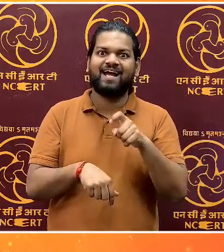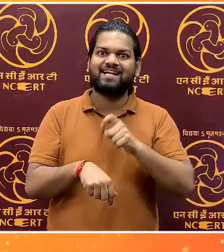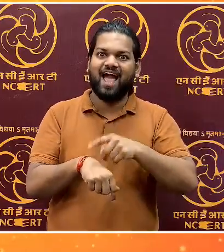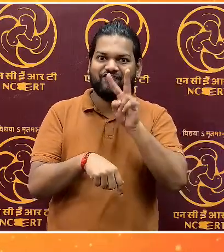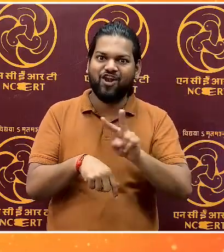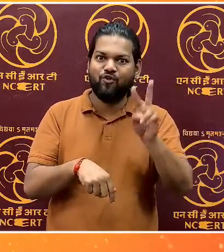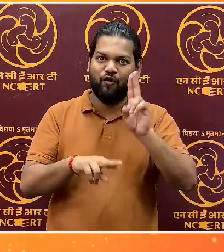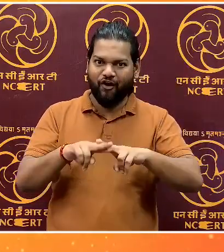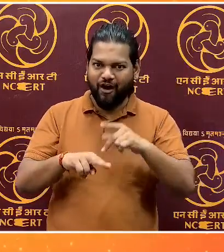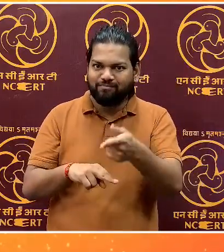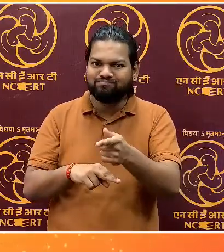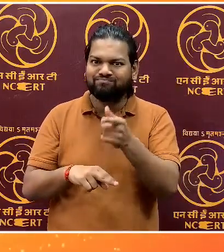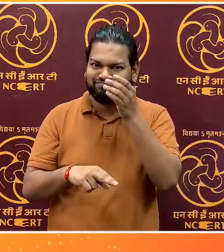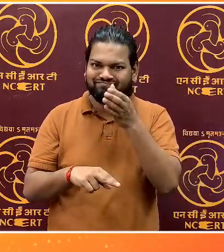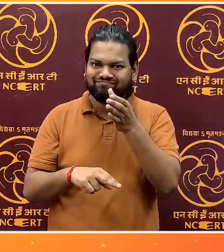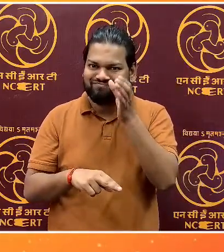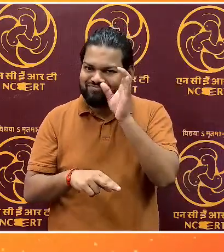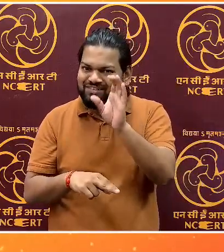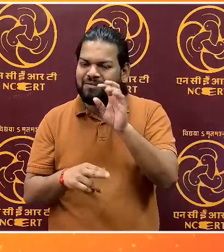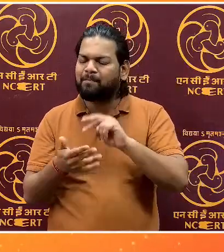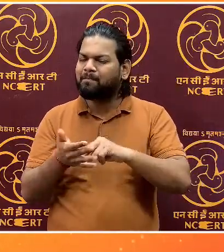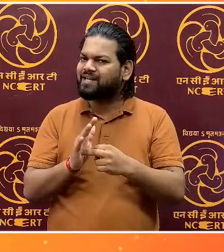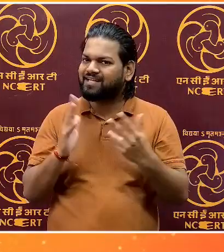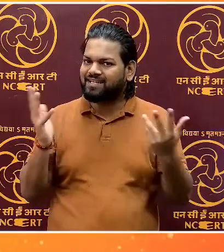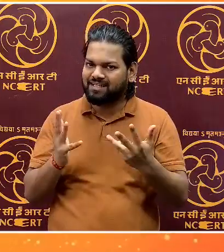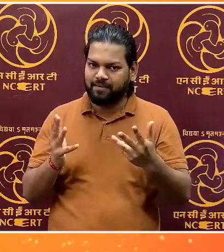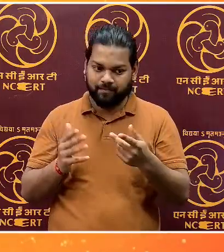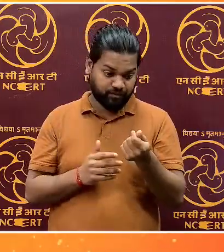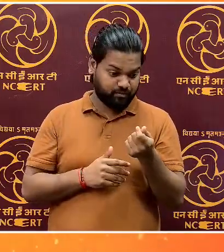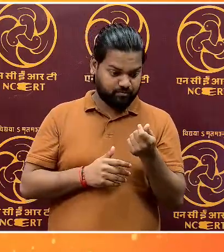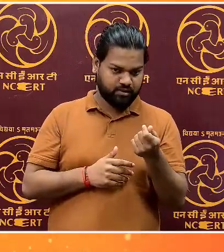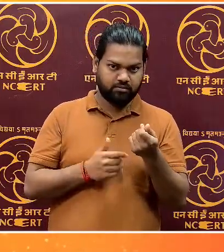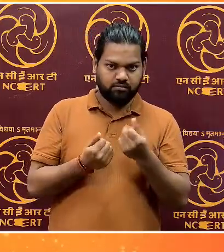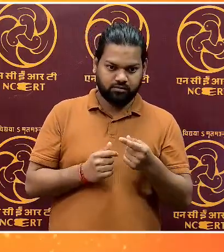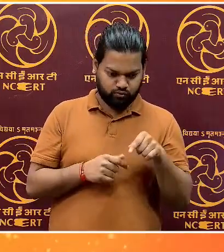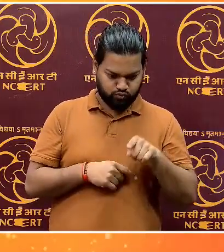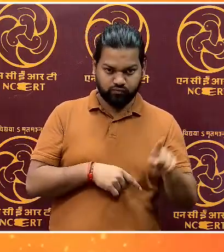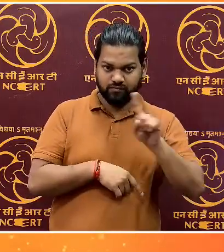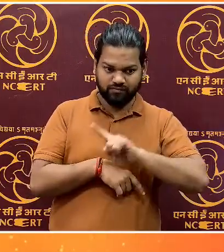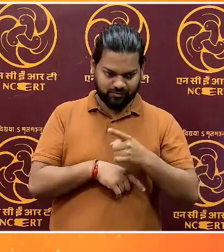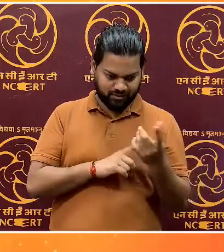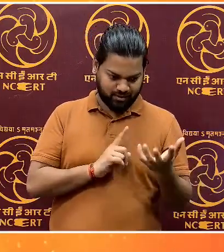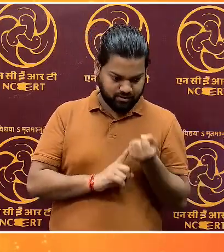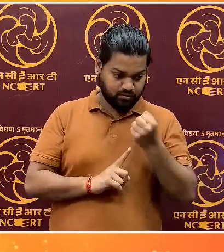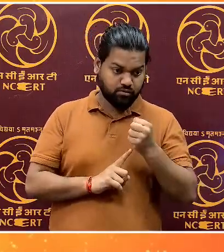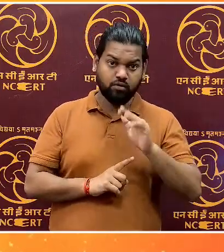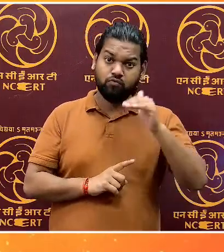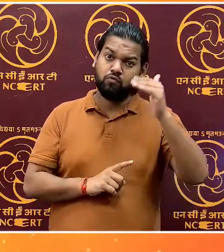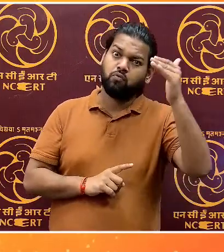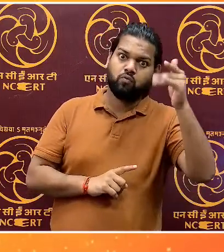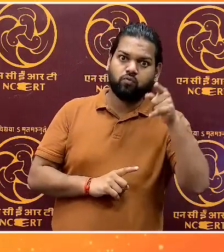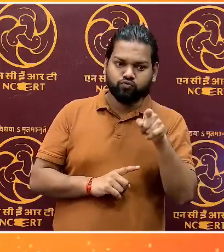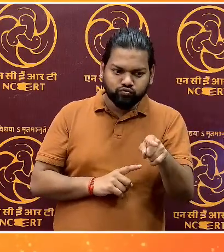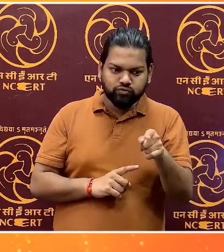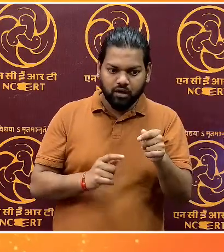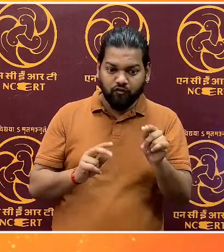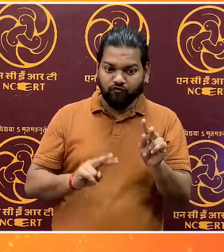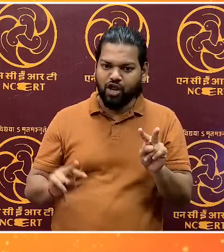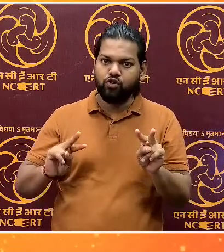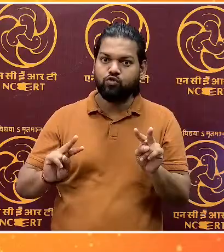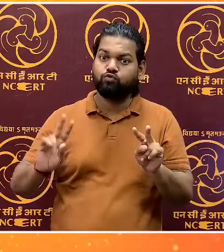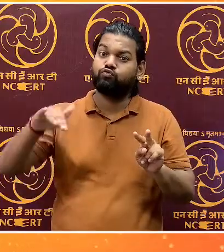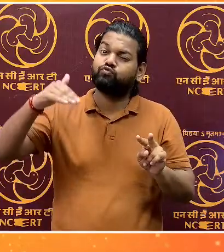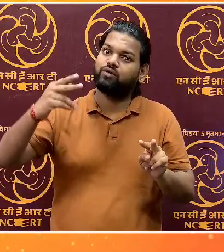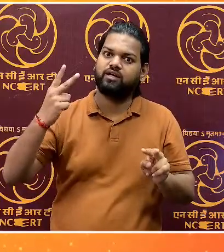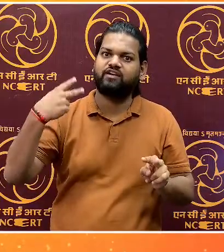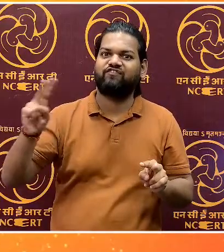money. Right. Time value of money means that the money received today will be different in its worth than the money